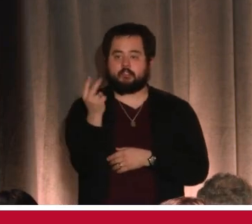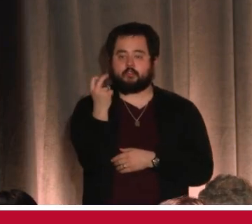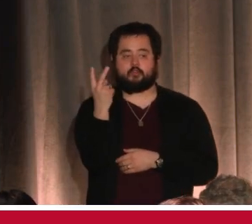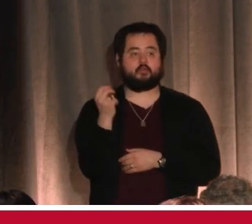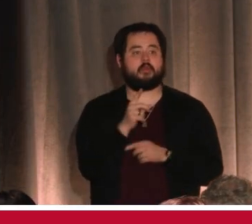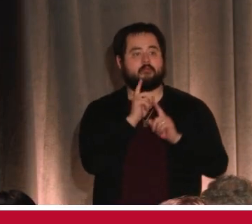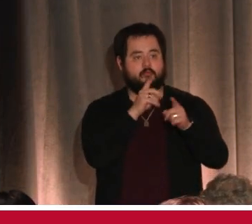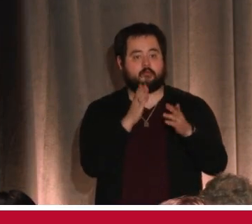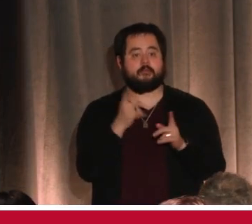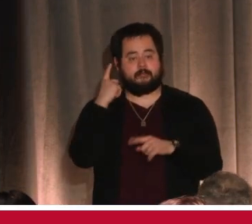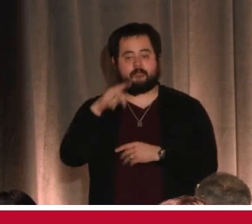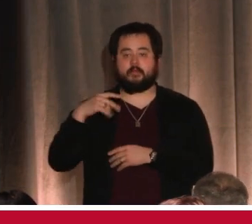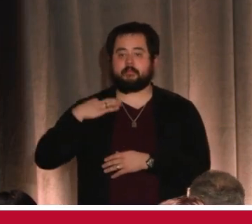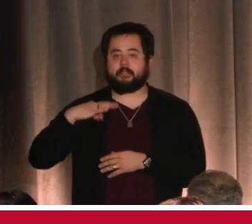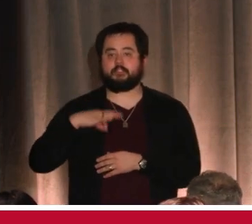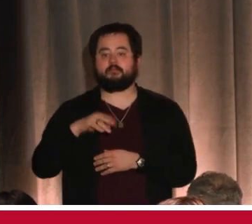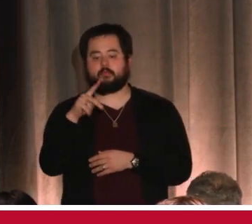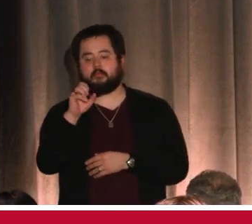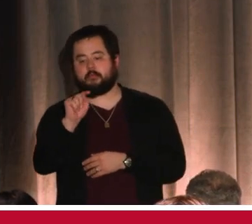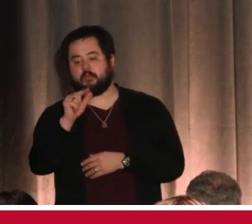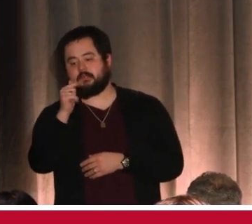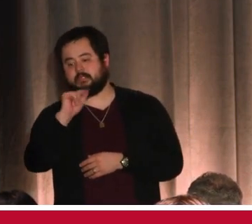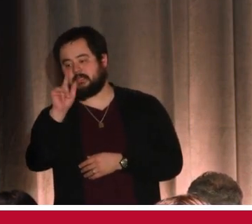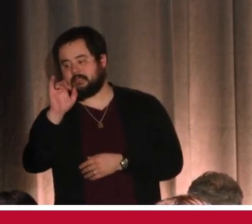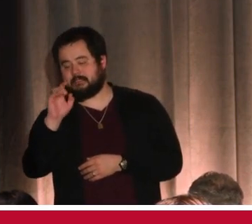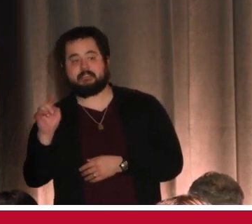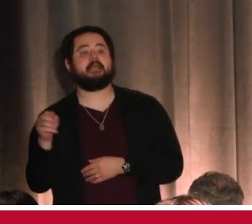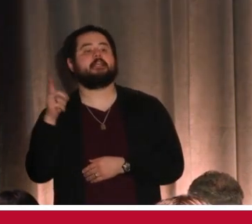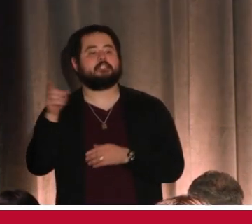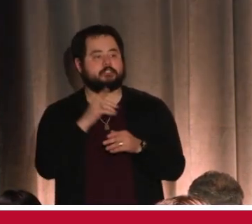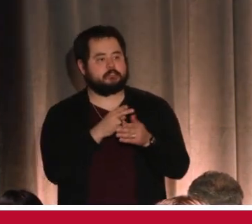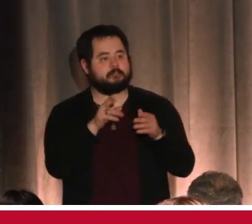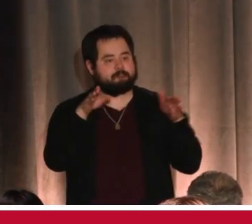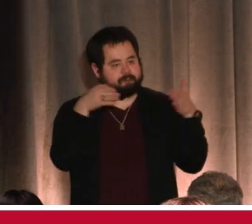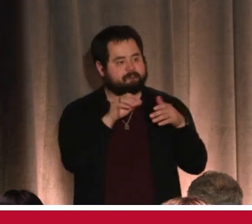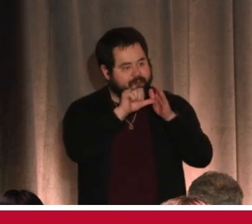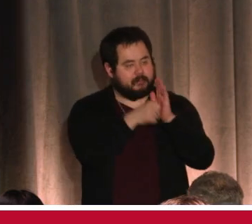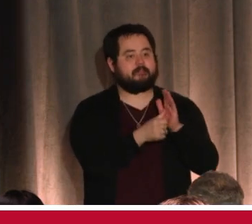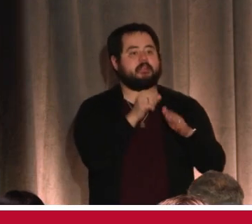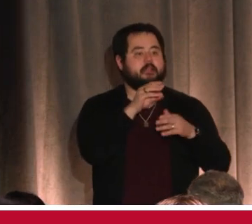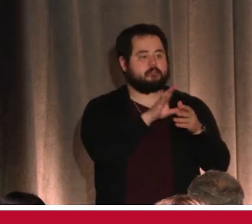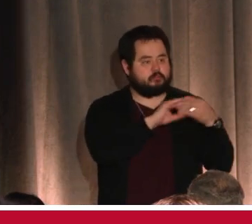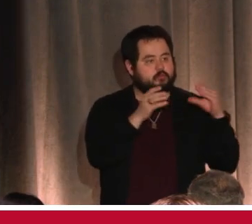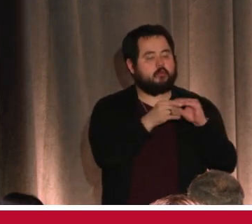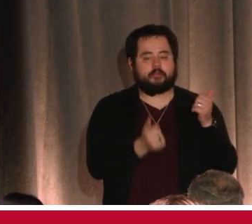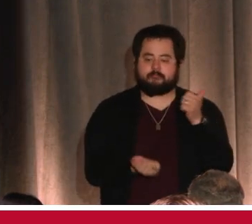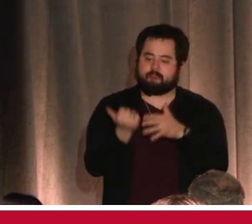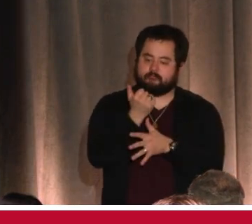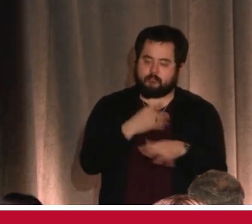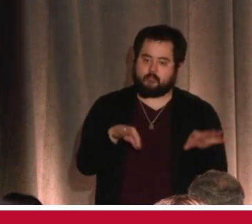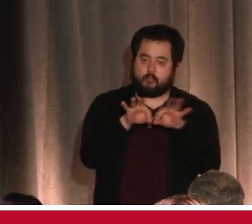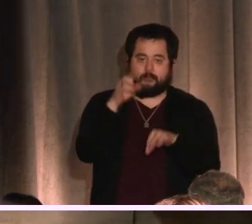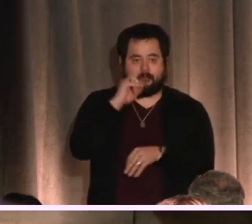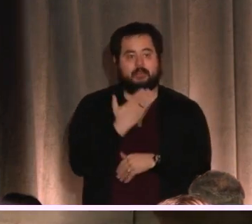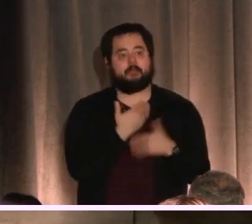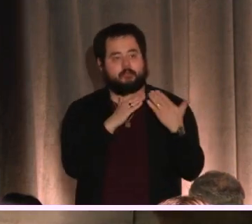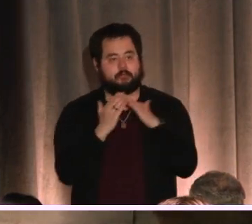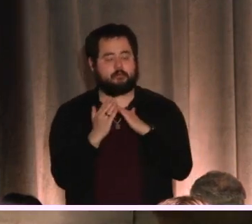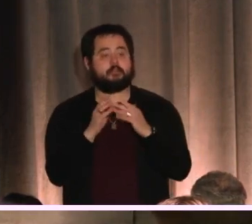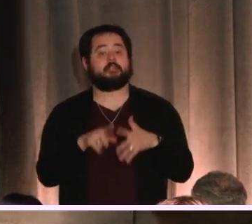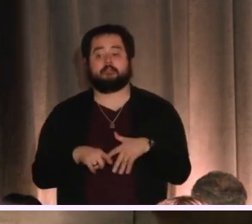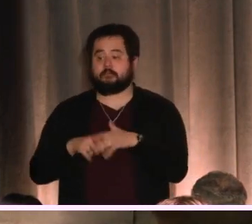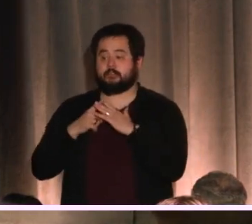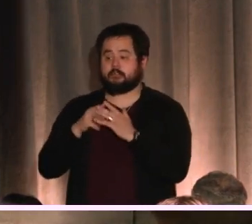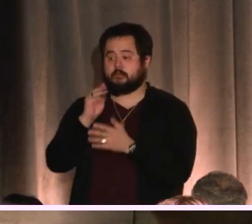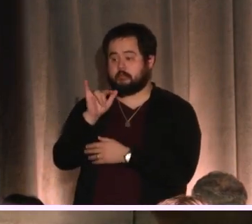Pittsburgh Post-Gazette, Megan highlights the stories that matter most to our community. From her start at the Sun News in Myrtle Beach to